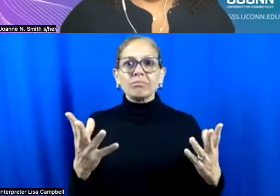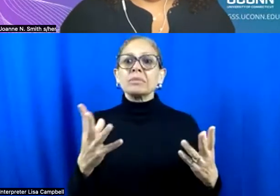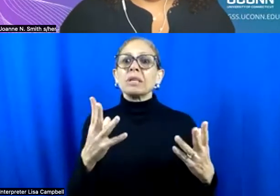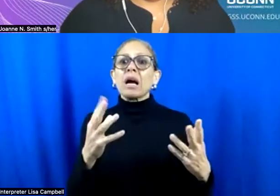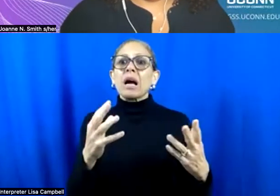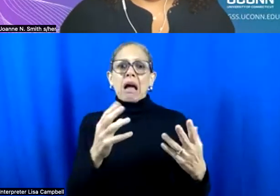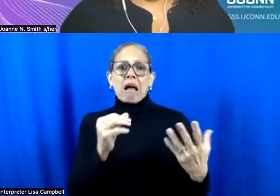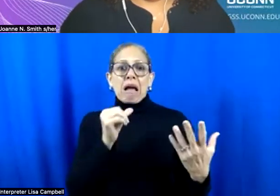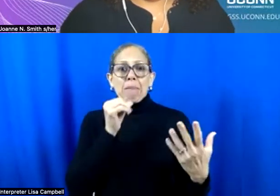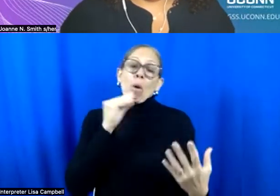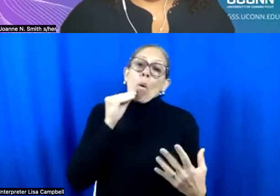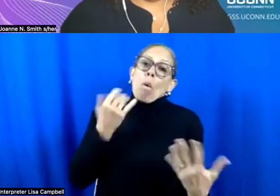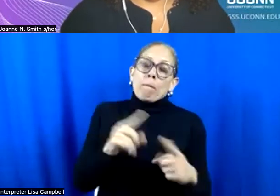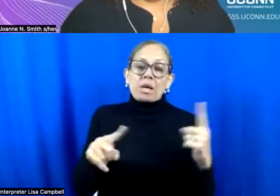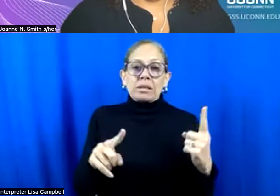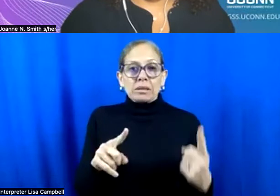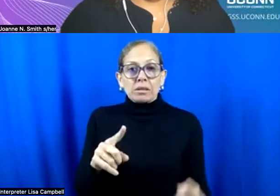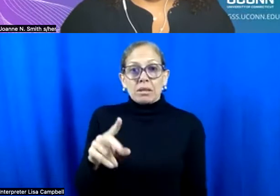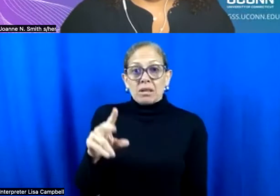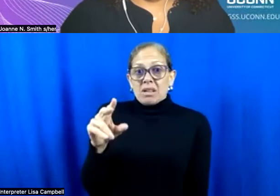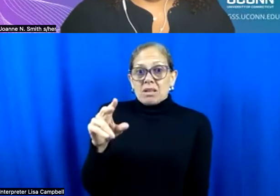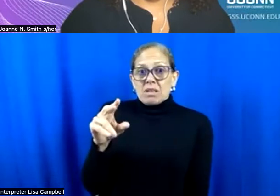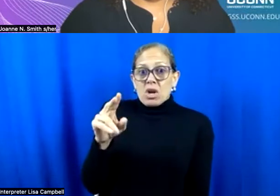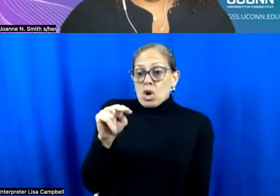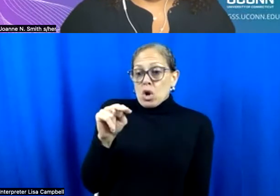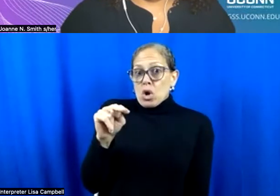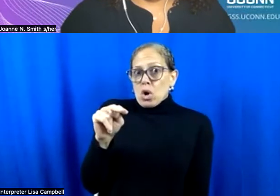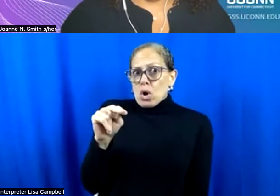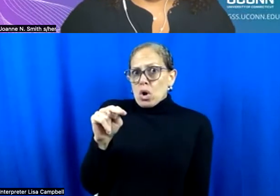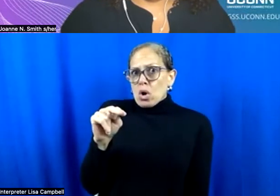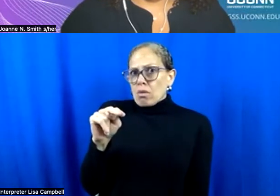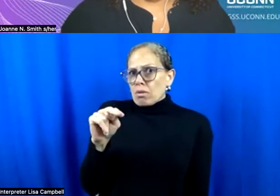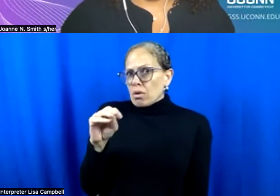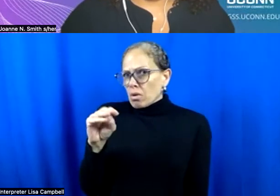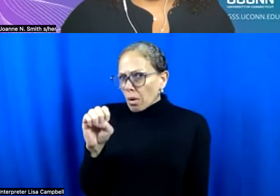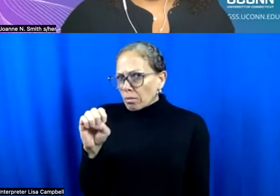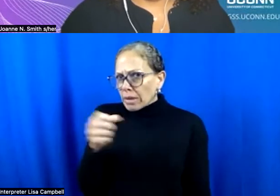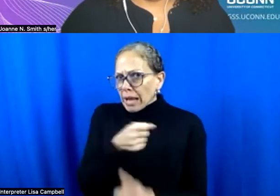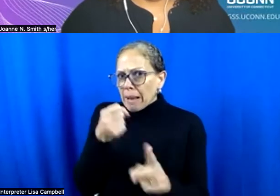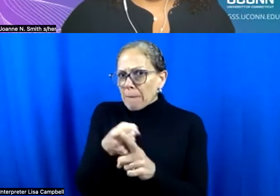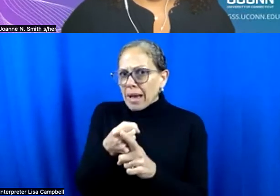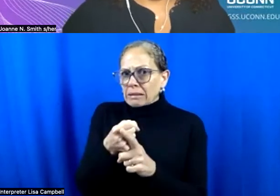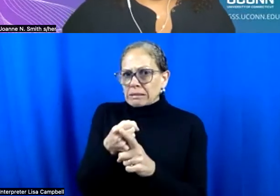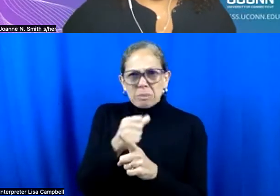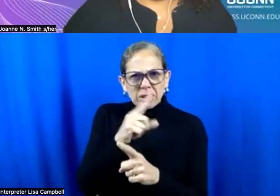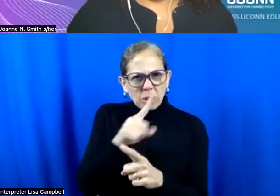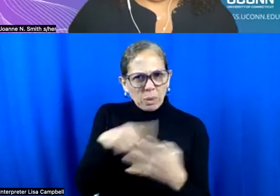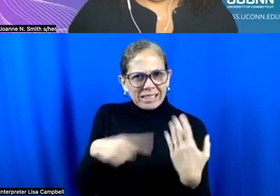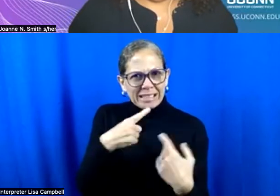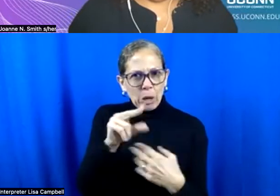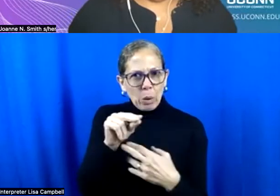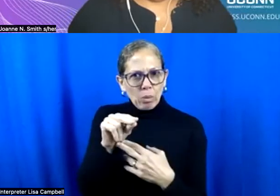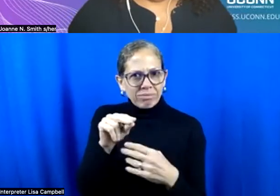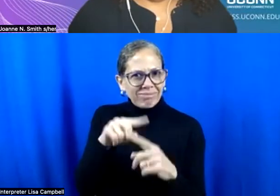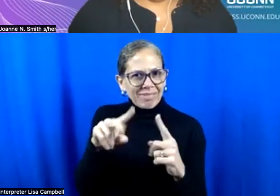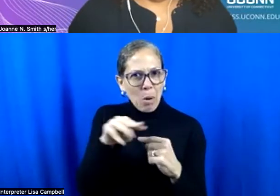I'm not home right the second, but like no can impact folks, and I don't even have to be around, or the love with accountability can impact folks. And let me be very